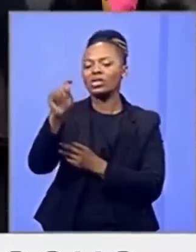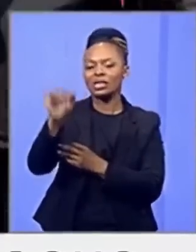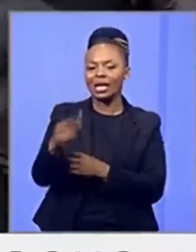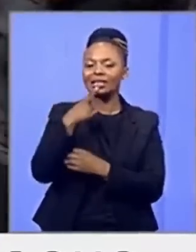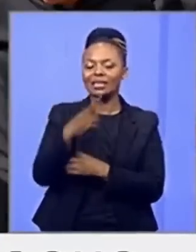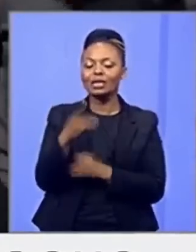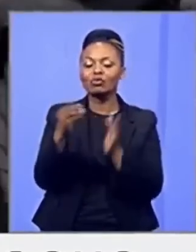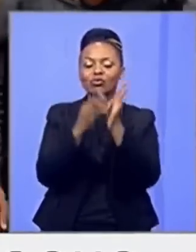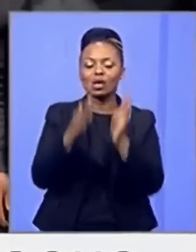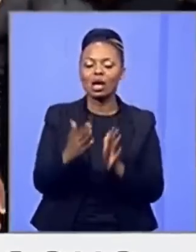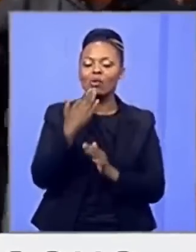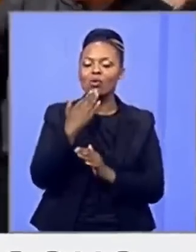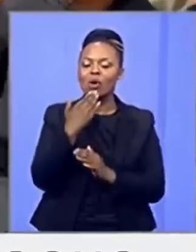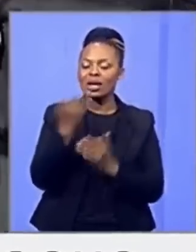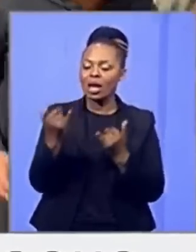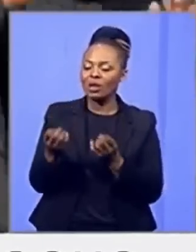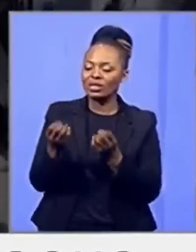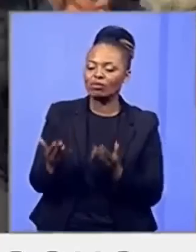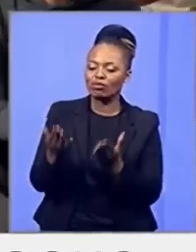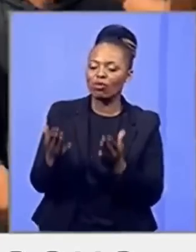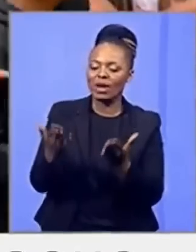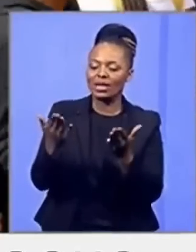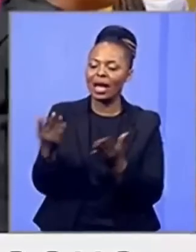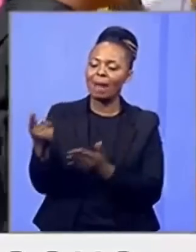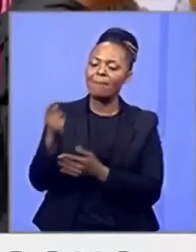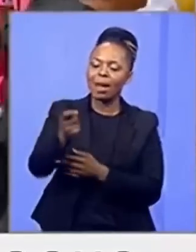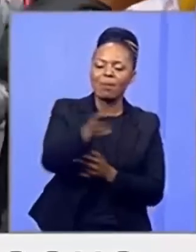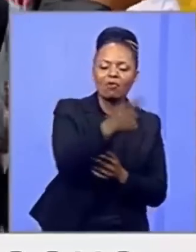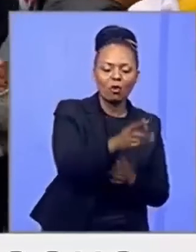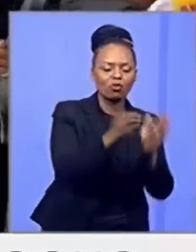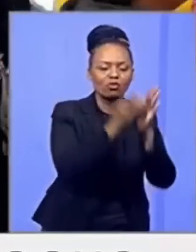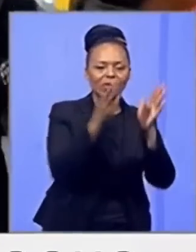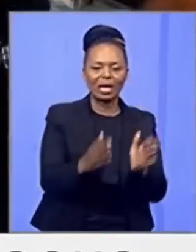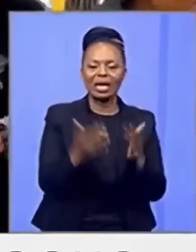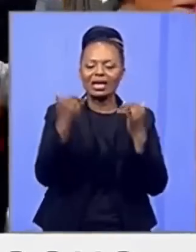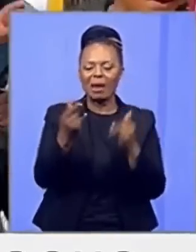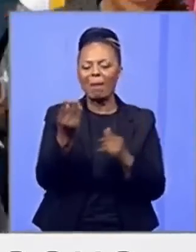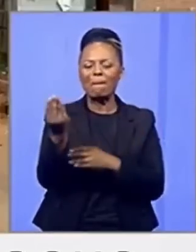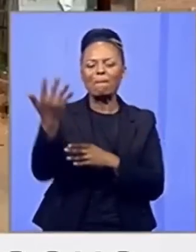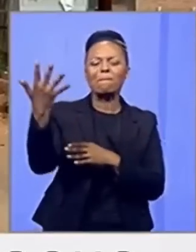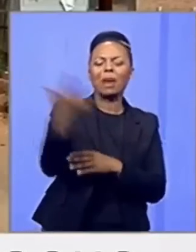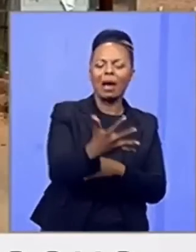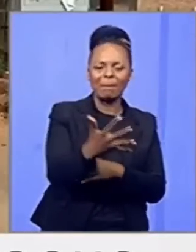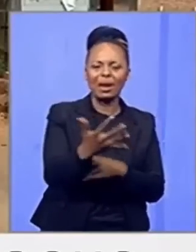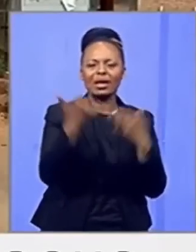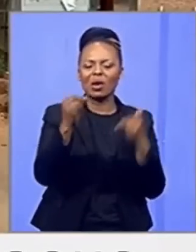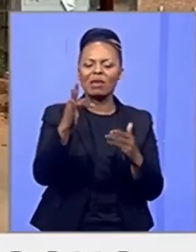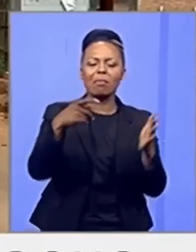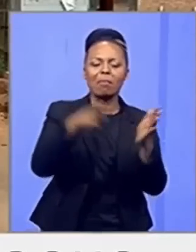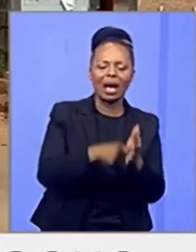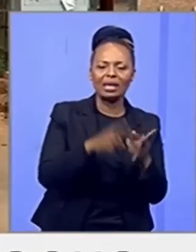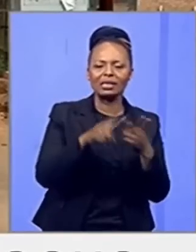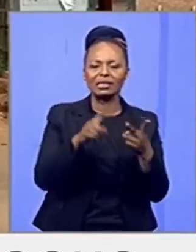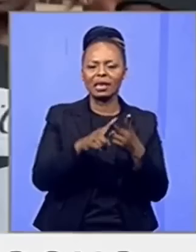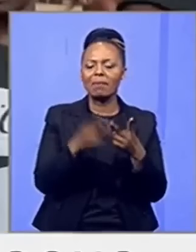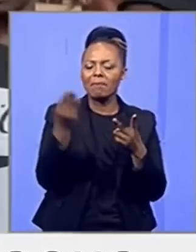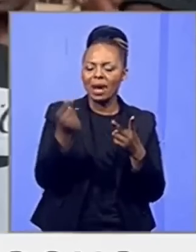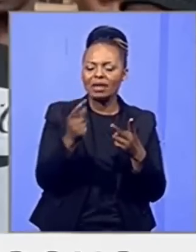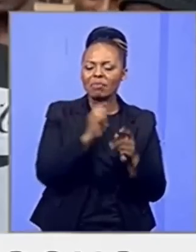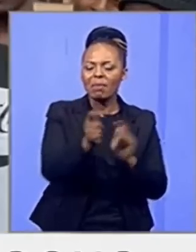e ba thwetšego go lefa mašeleng a baithuti ba lefiša baithuti ditefelo tša godimo-dimo ge ba reka le go ntšha mašeleng a